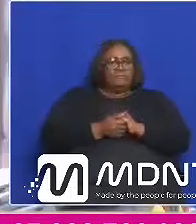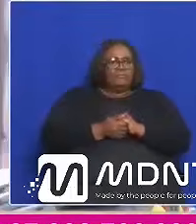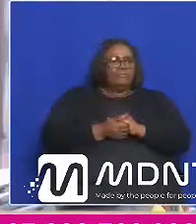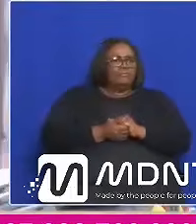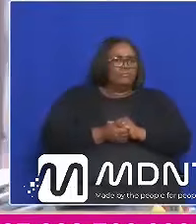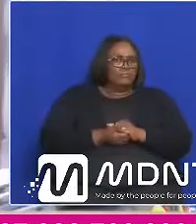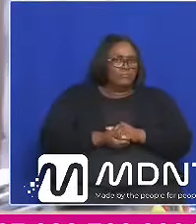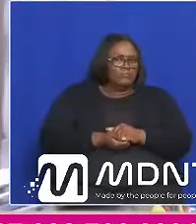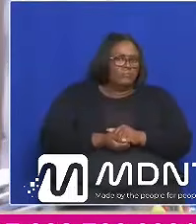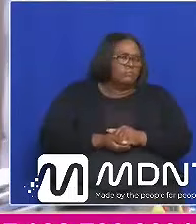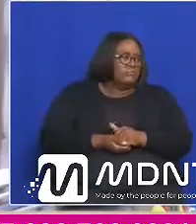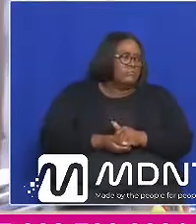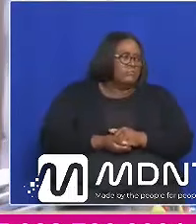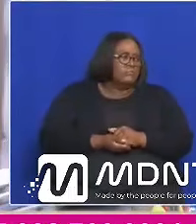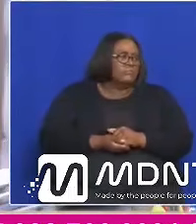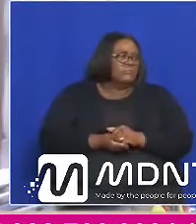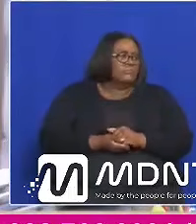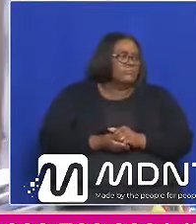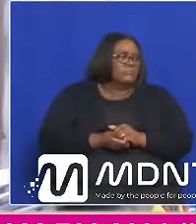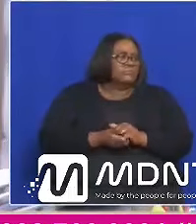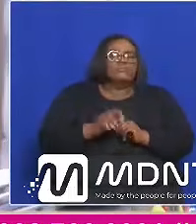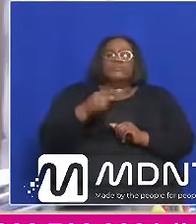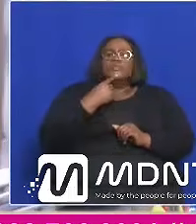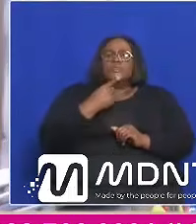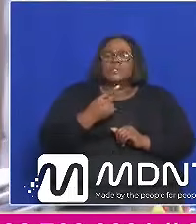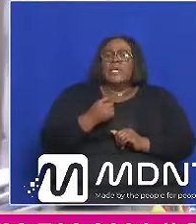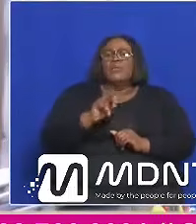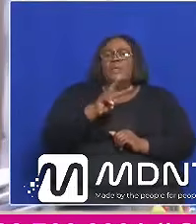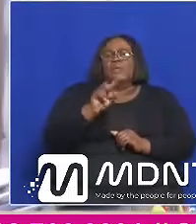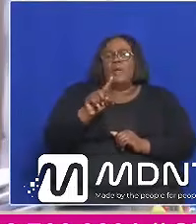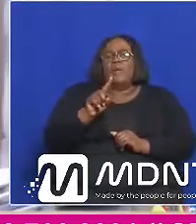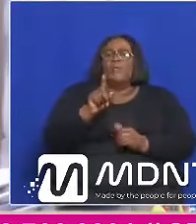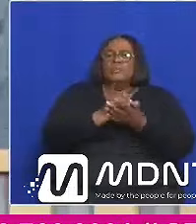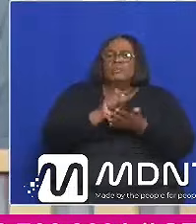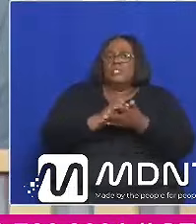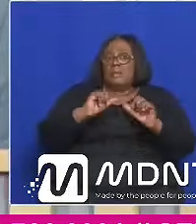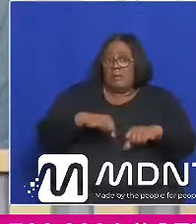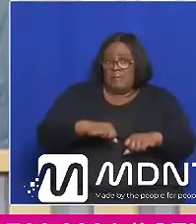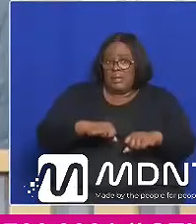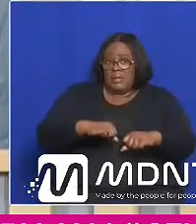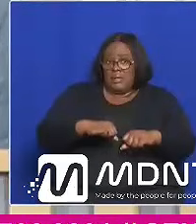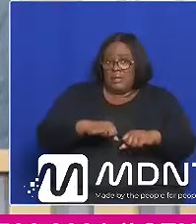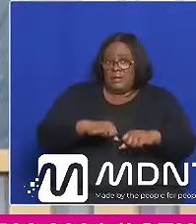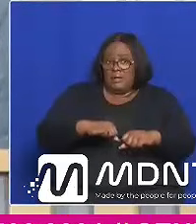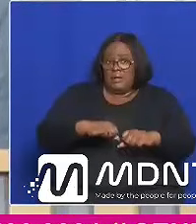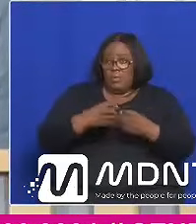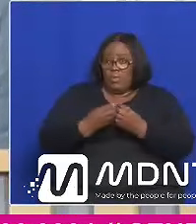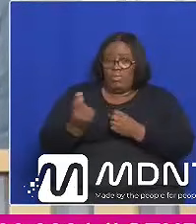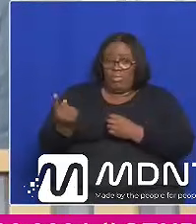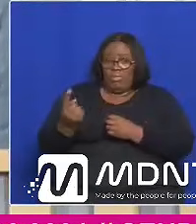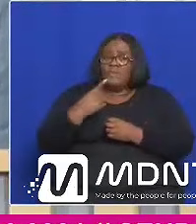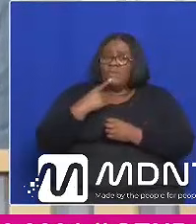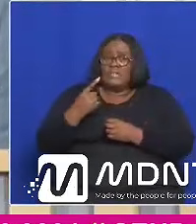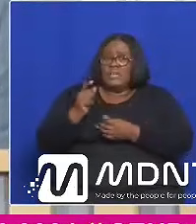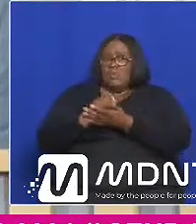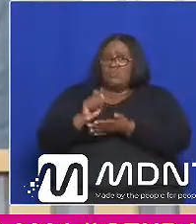You had said it was I think on the 21st, said it was a written agreement. Say that again? You said it was a written